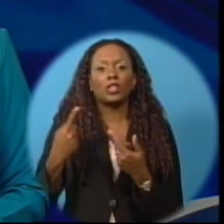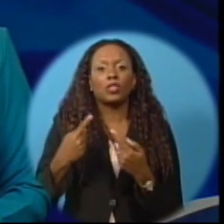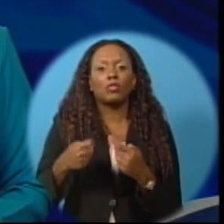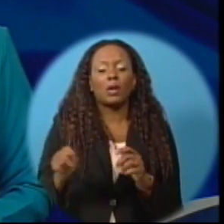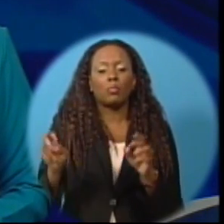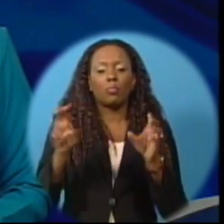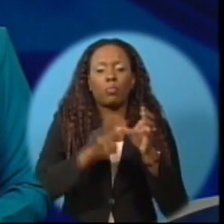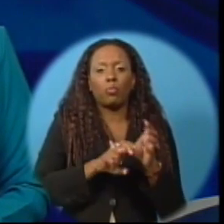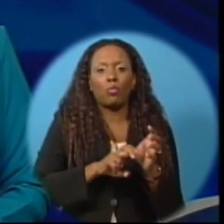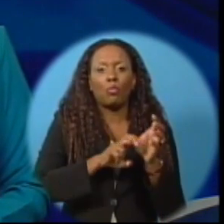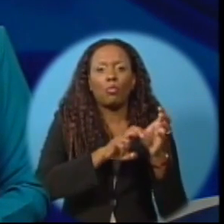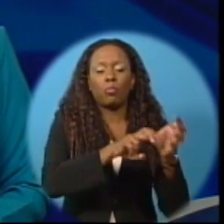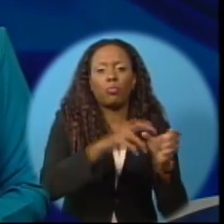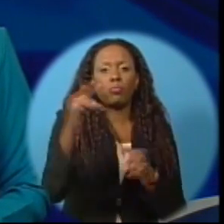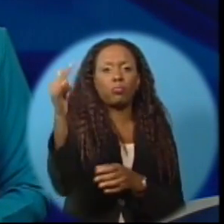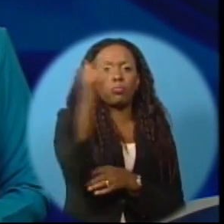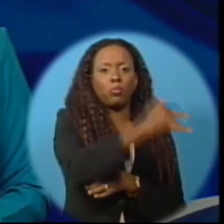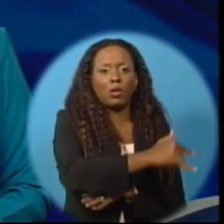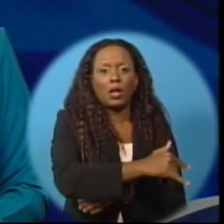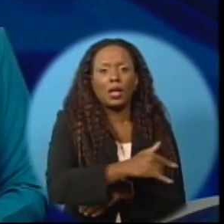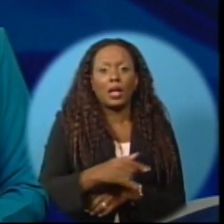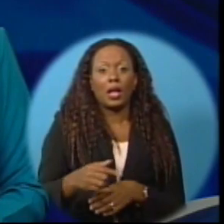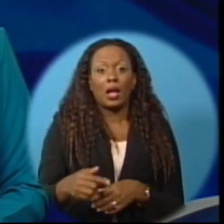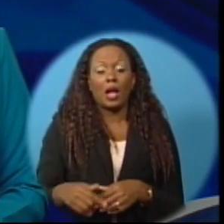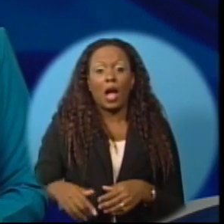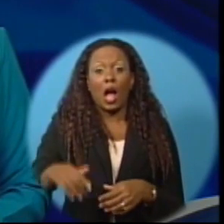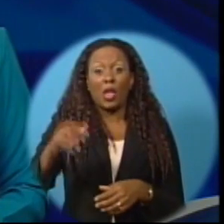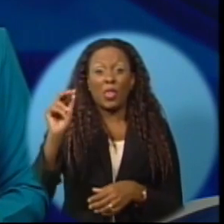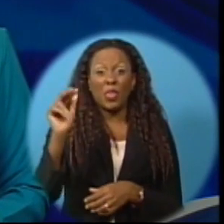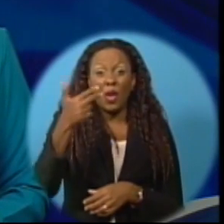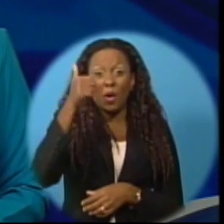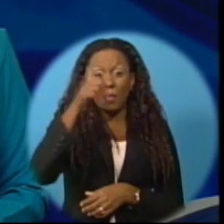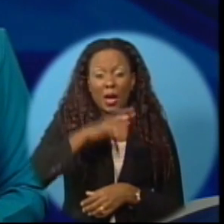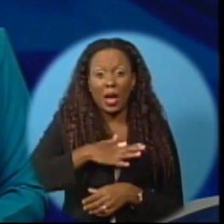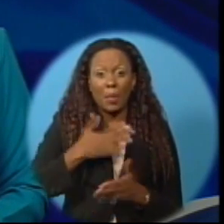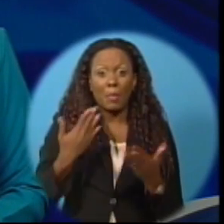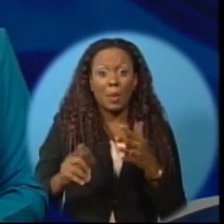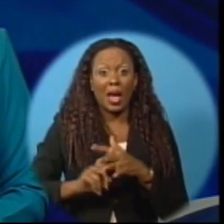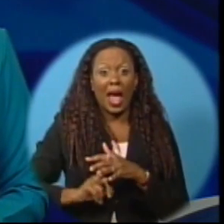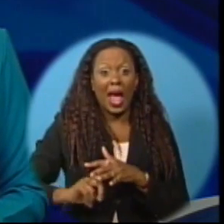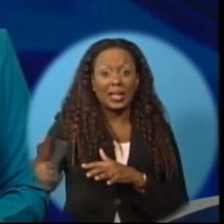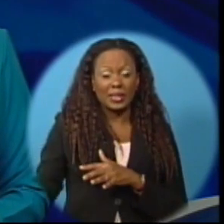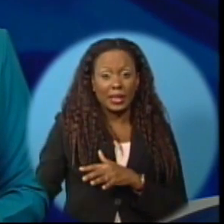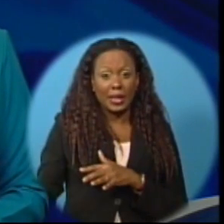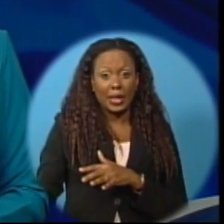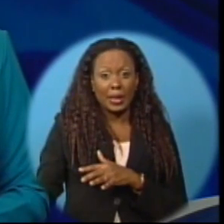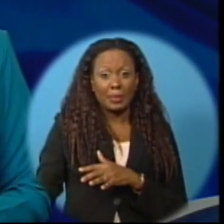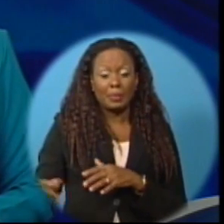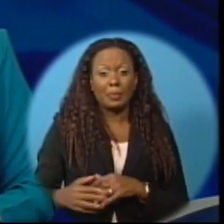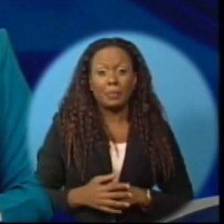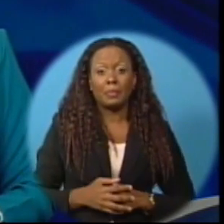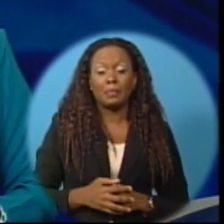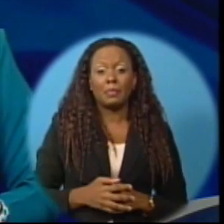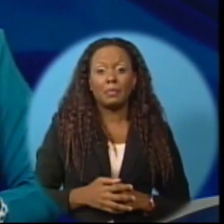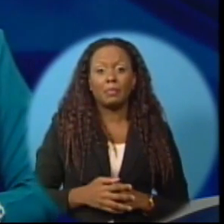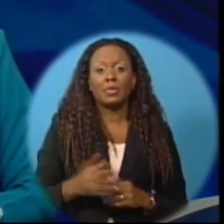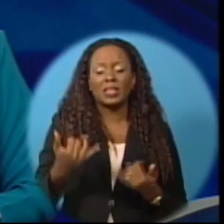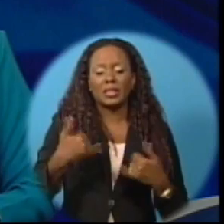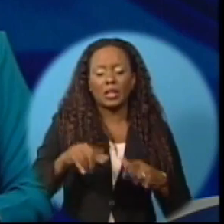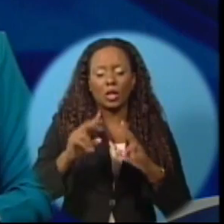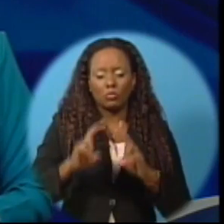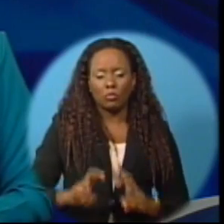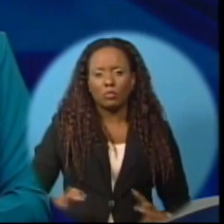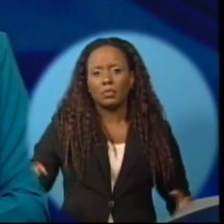island. Reports are that a third man who was involved may have escaped by leaving on an earlier flight. Investigations